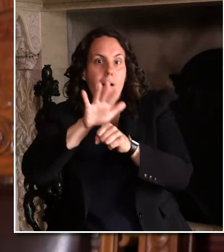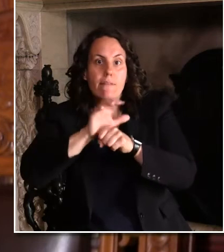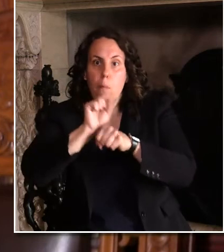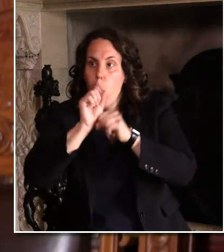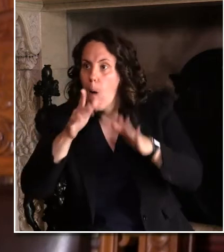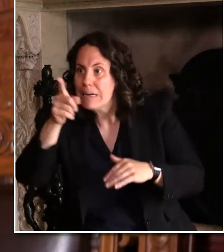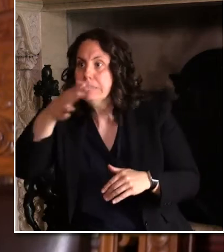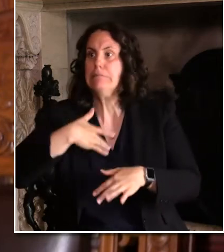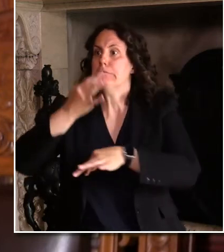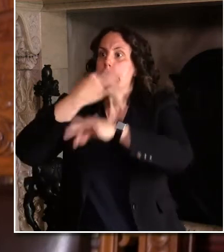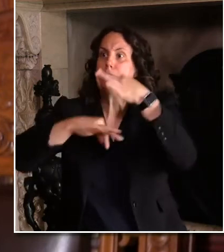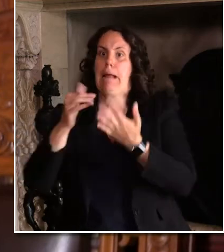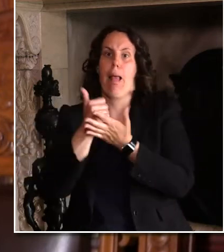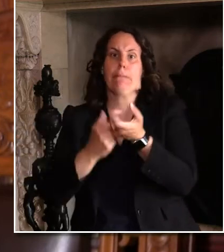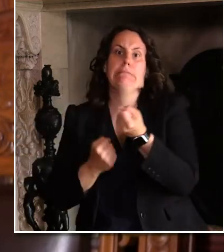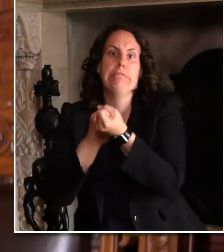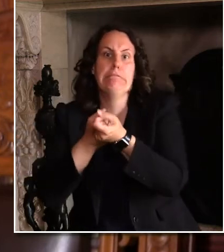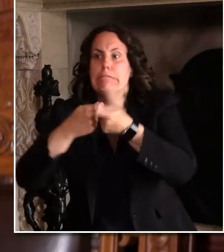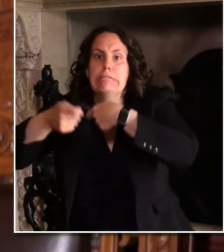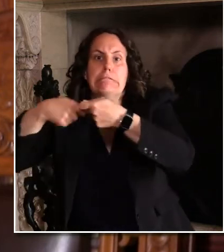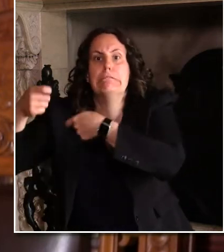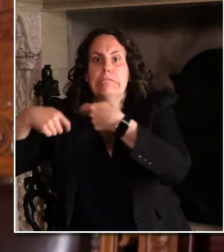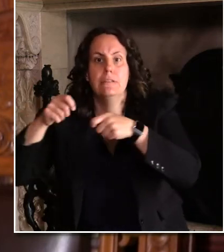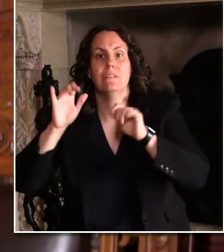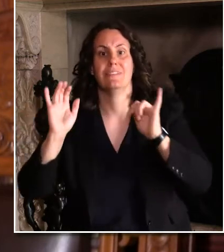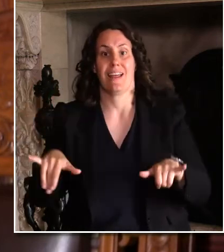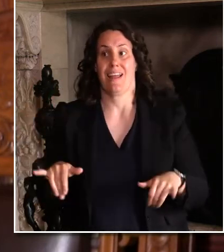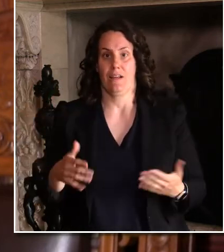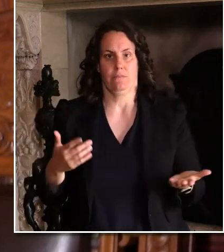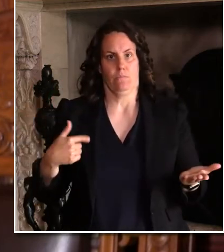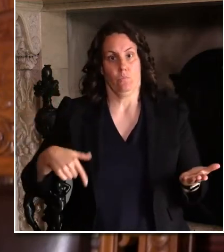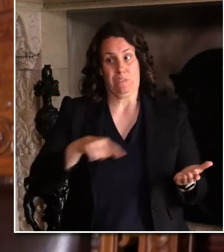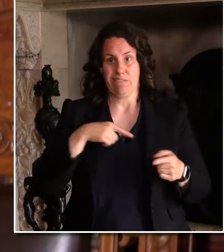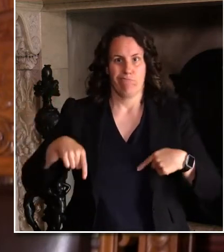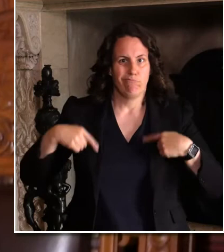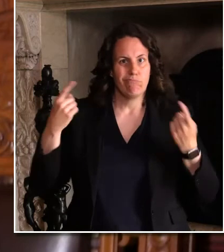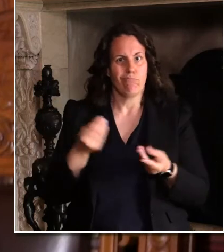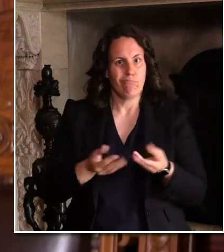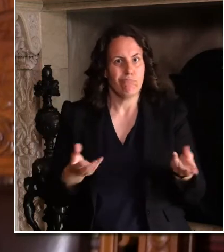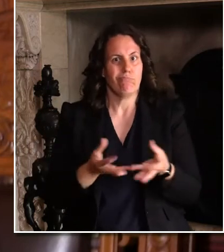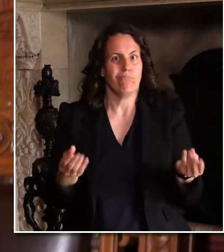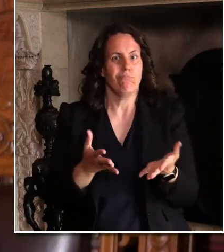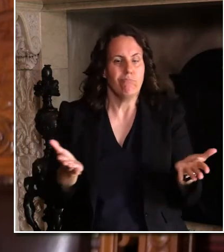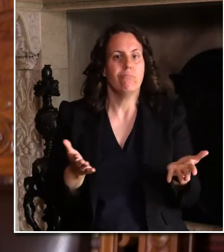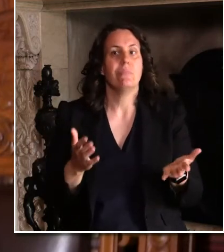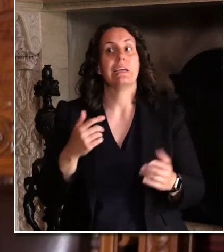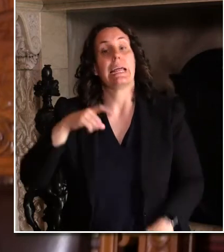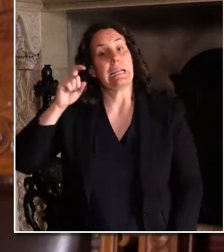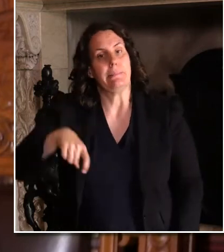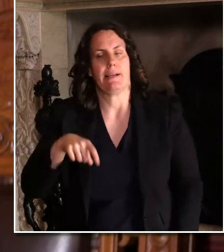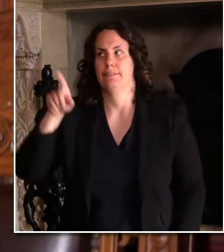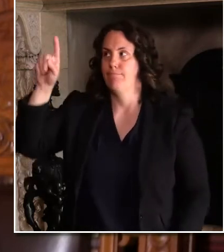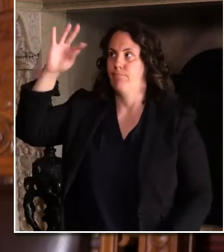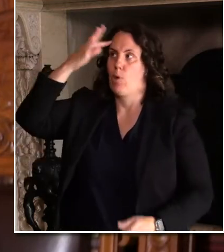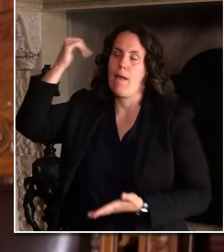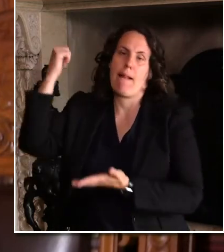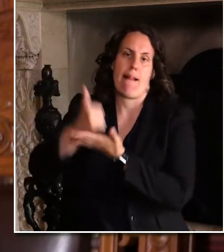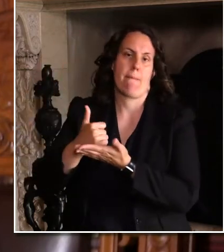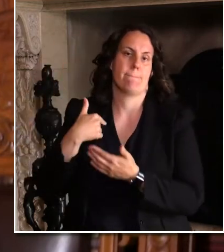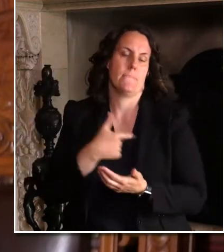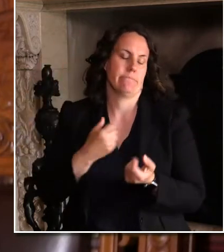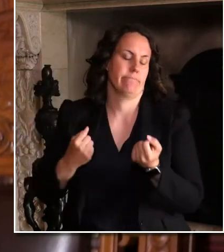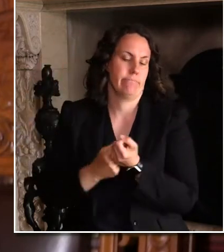it's very important that the federal government continues to support the Wisconsin National Guard and guards and other